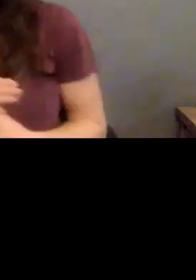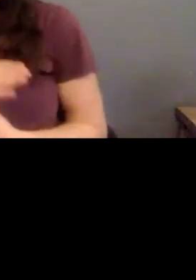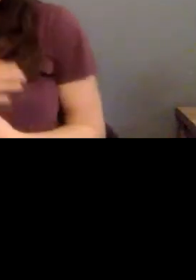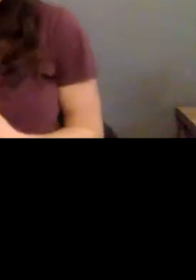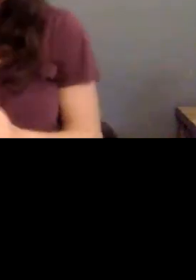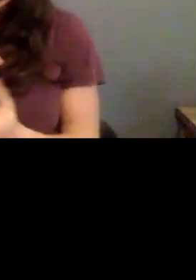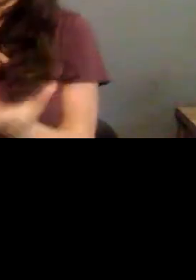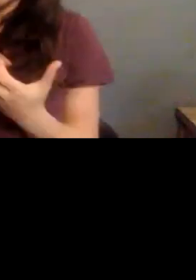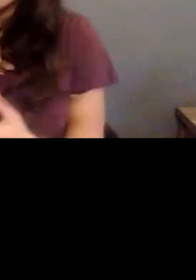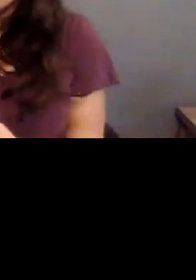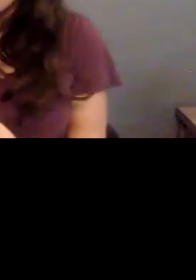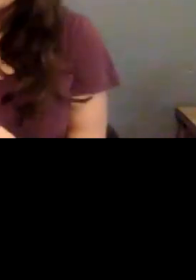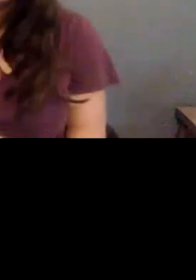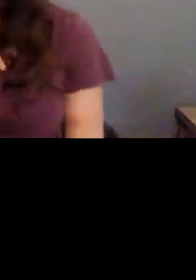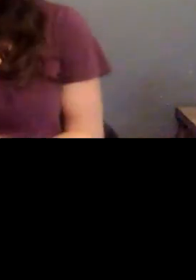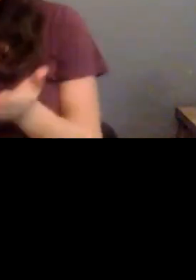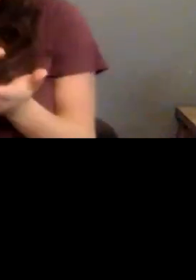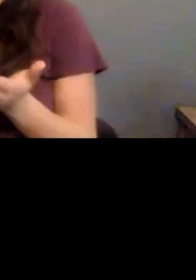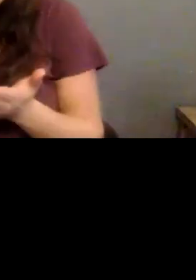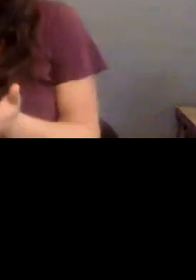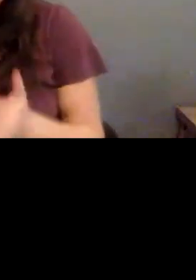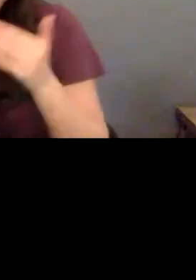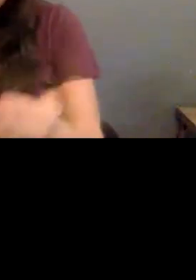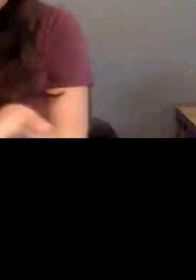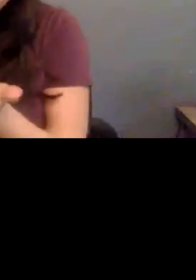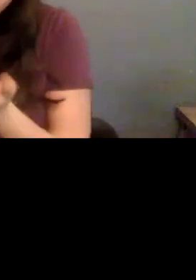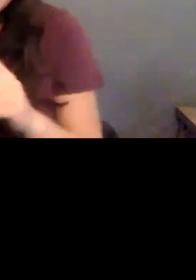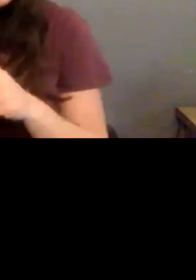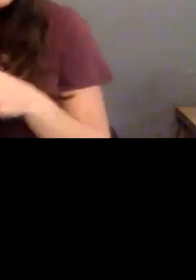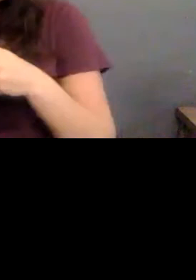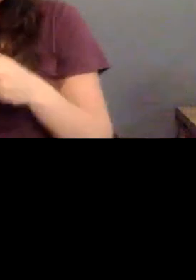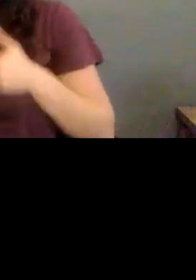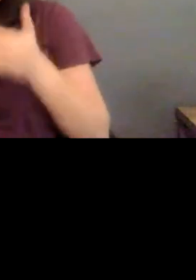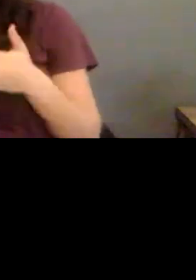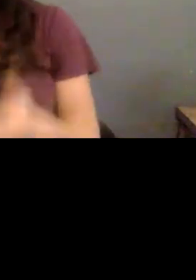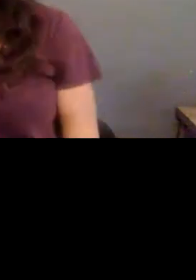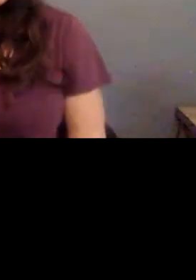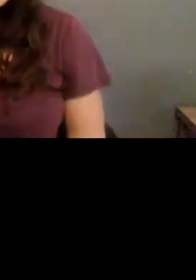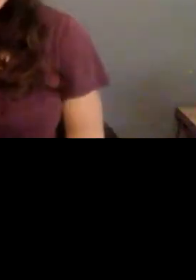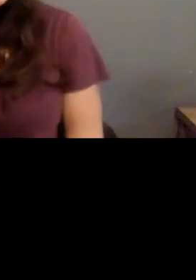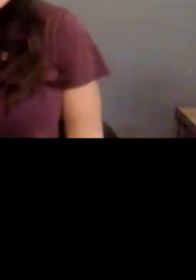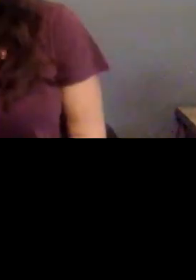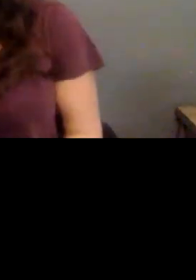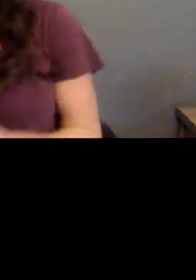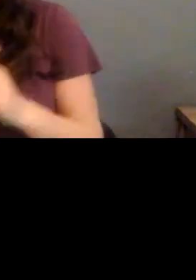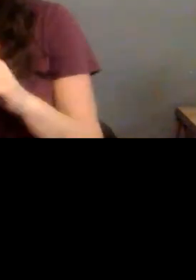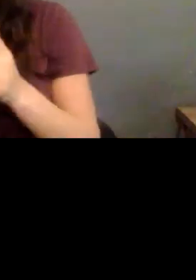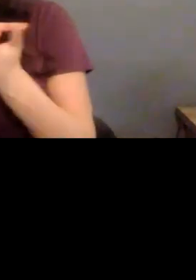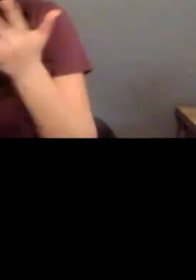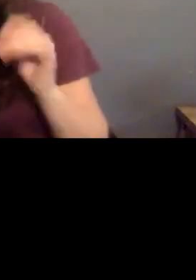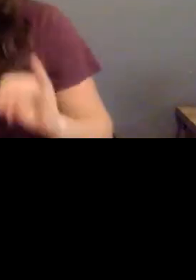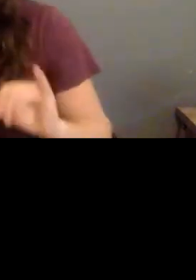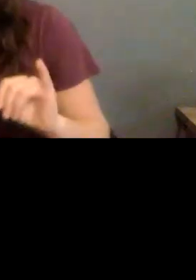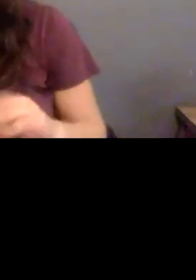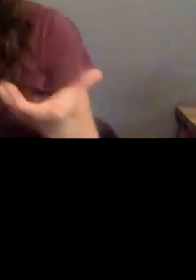they may not go to treatment after, but they mentioned that the process was very helpful to them and they were not aware of all of the resistance they had. So I